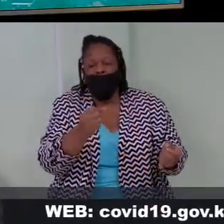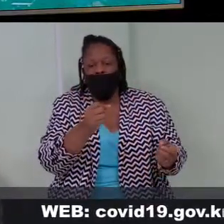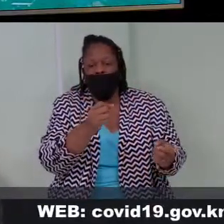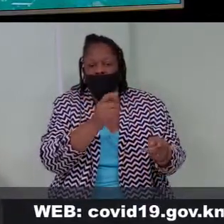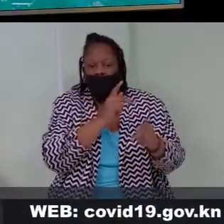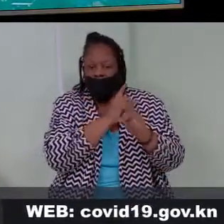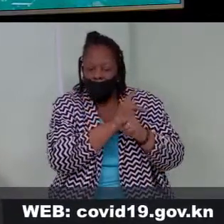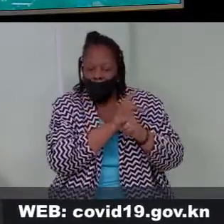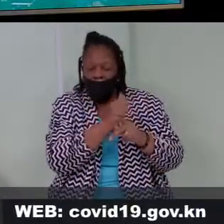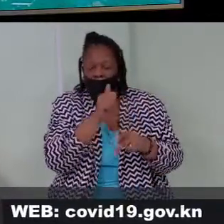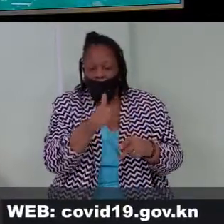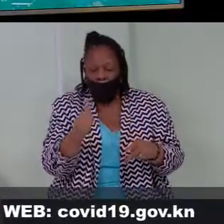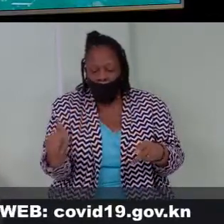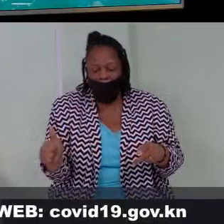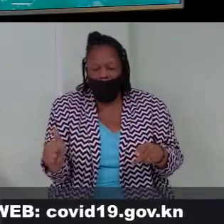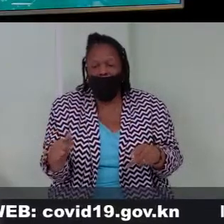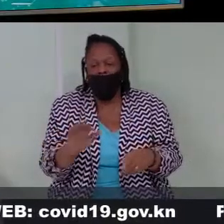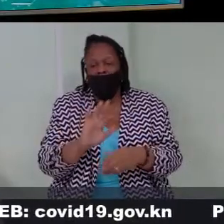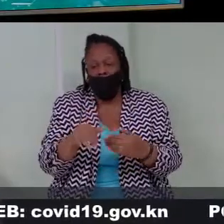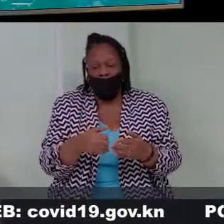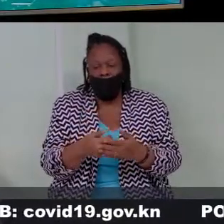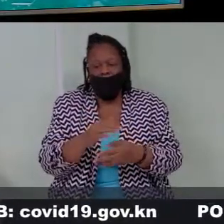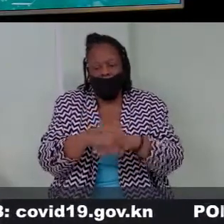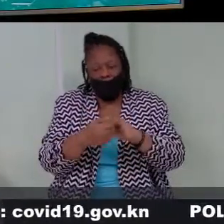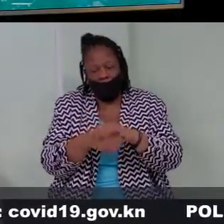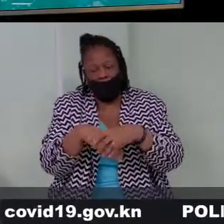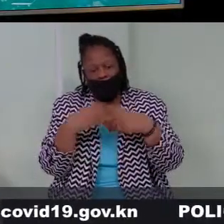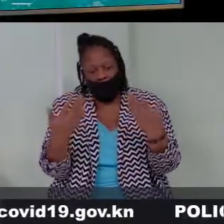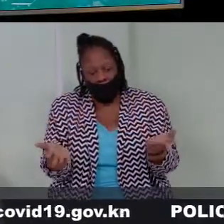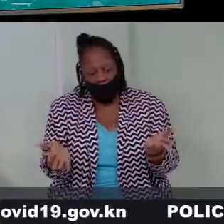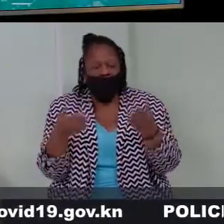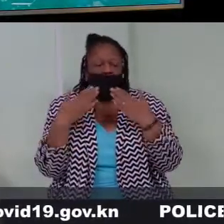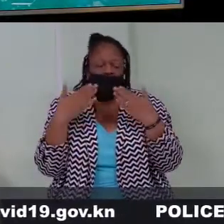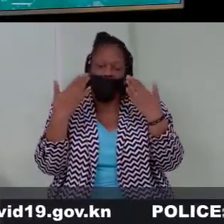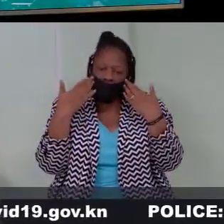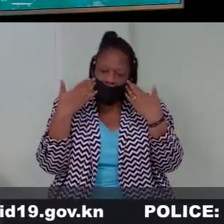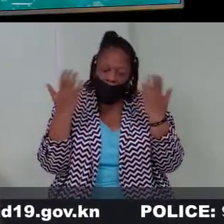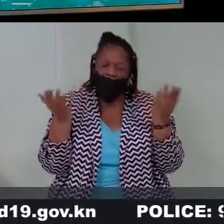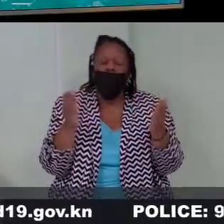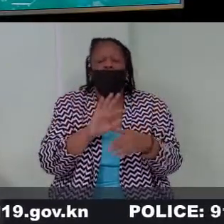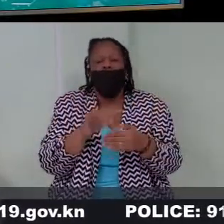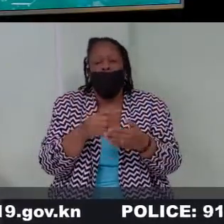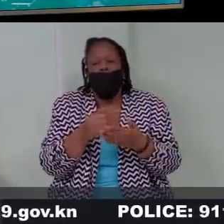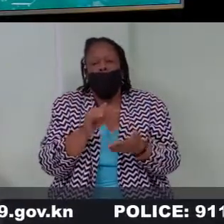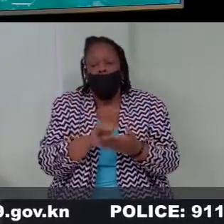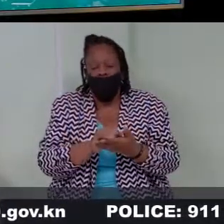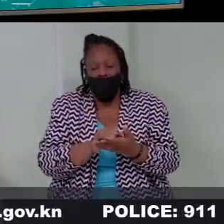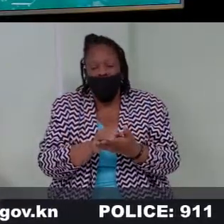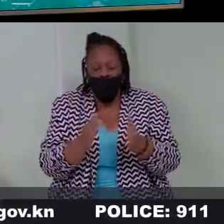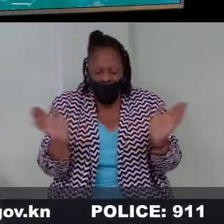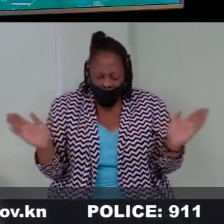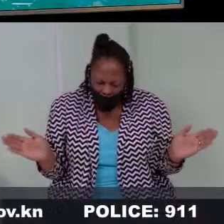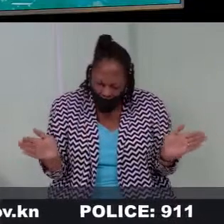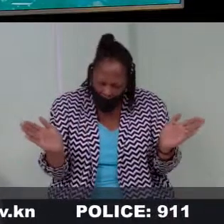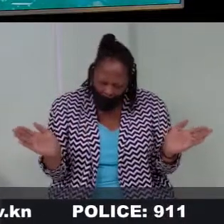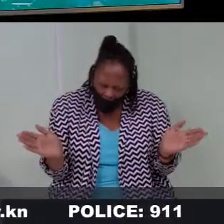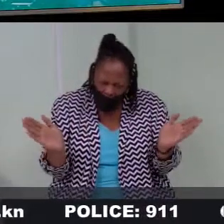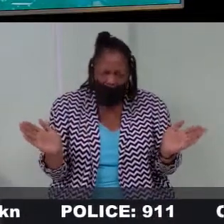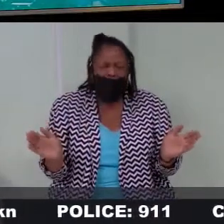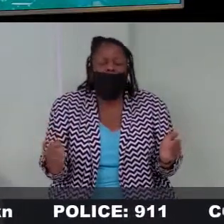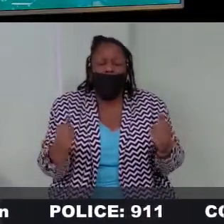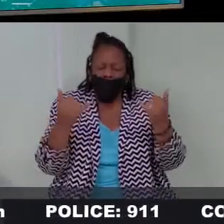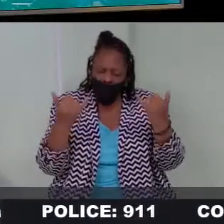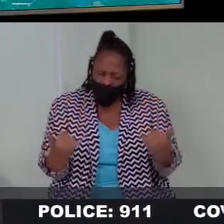health protocols that have been put in place for our own safety. And of course, we encourage you, now that